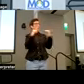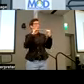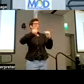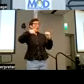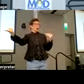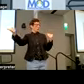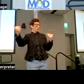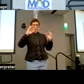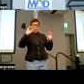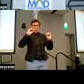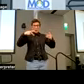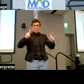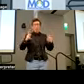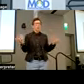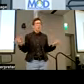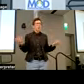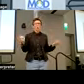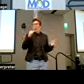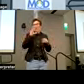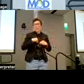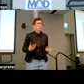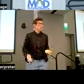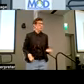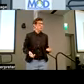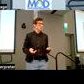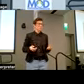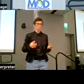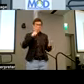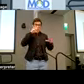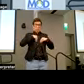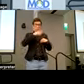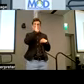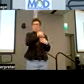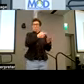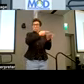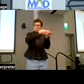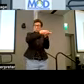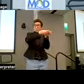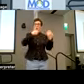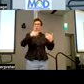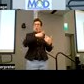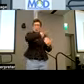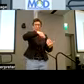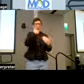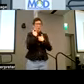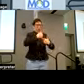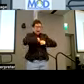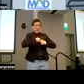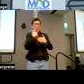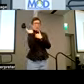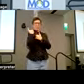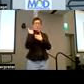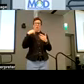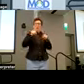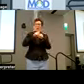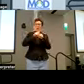else and have that opportunity, that's unacceptable. And that's just totally unacceptable. And we have a responsibility. I have a responsibility, you know, as a